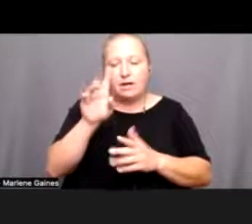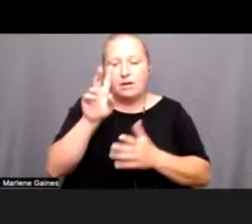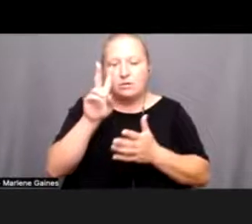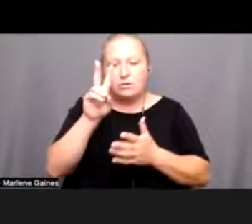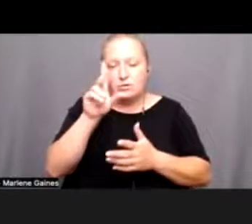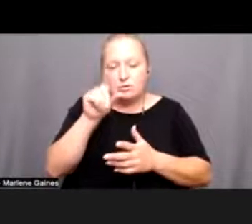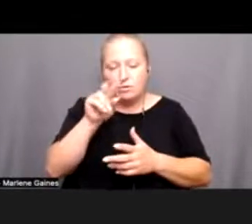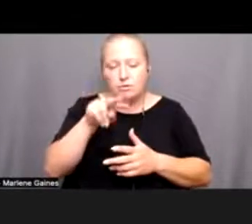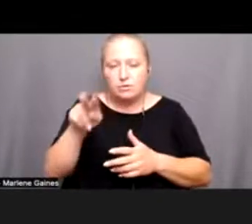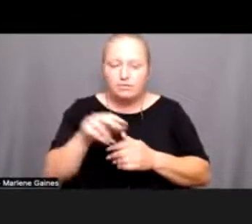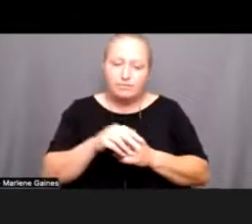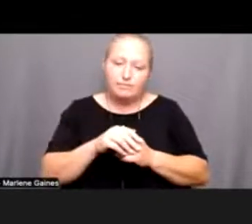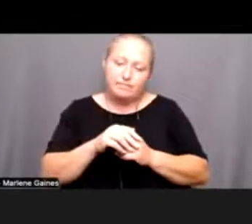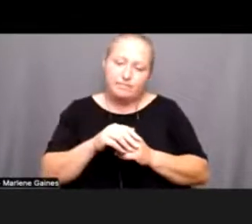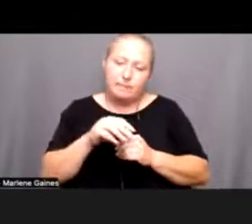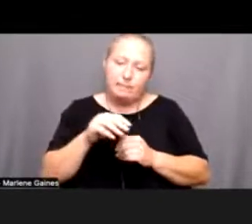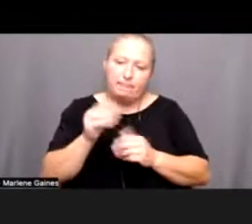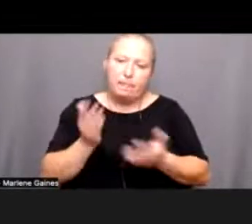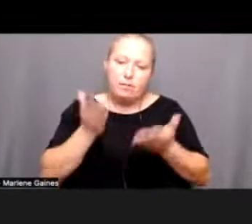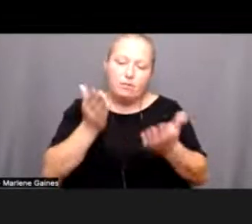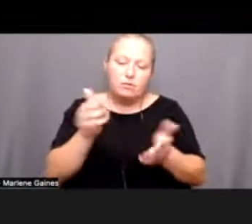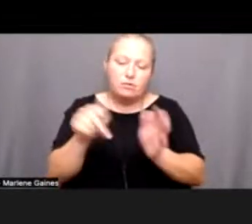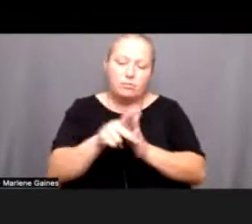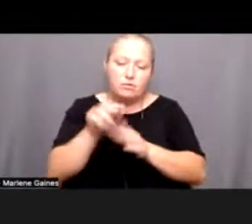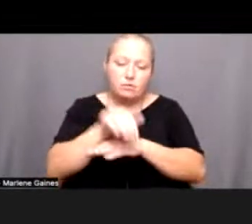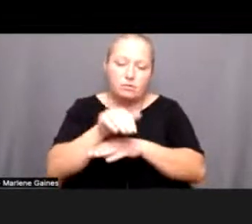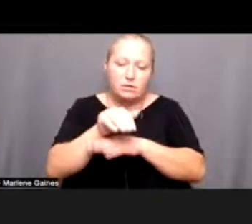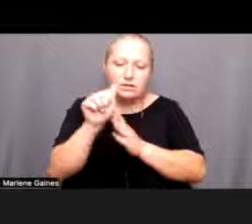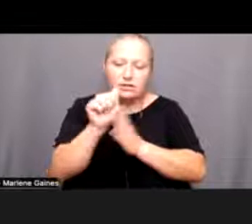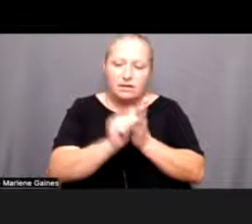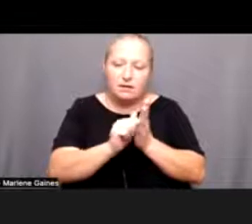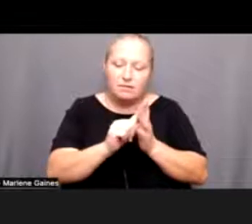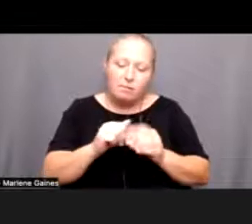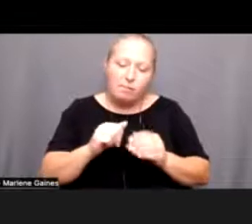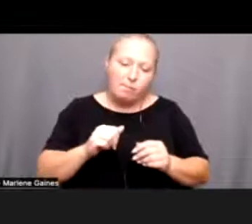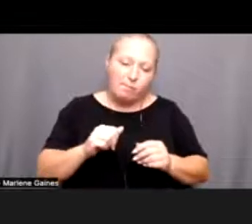meeting. Motion to approve tonight's agenda.